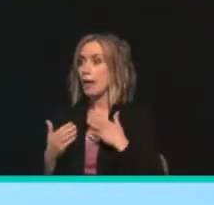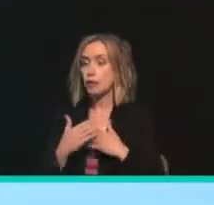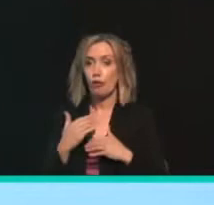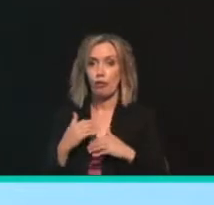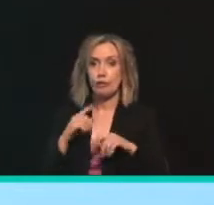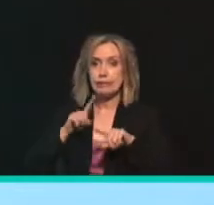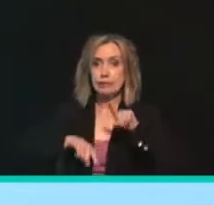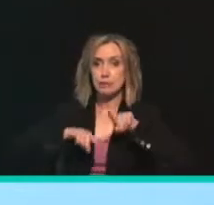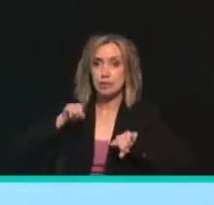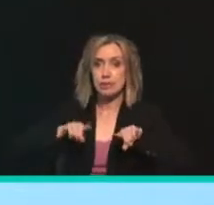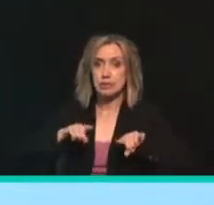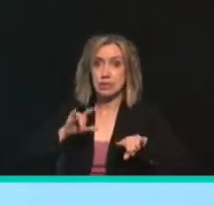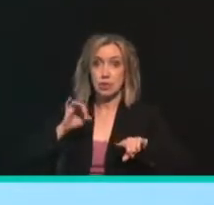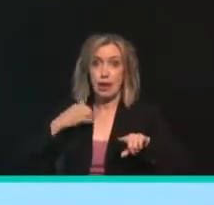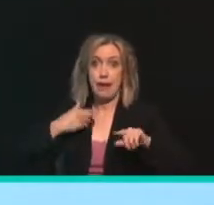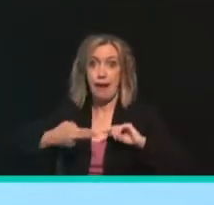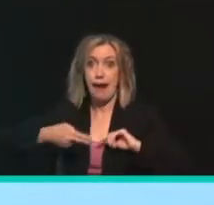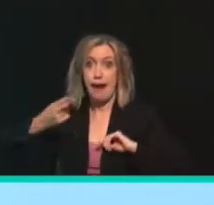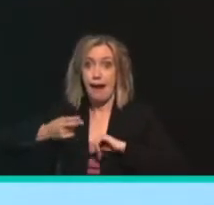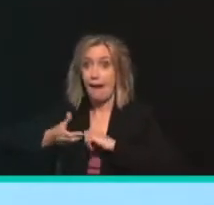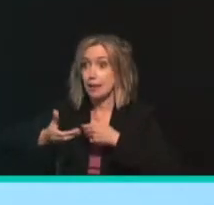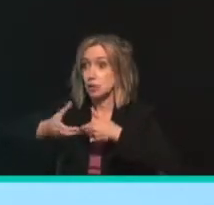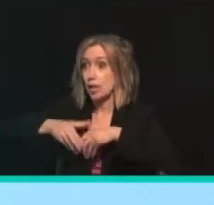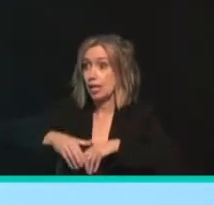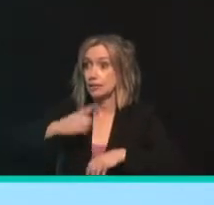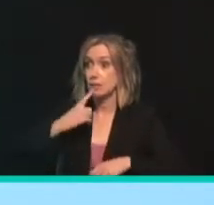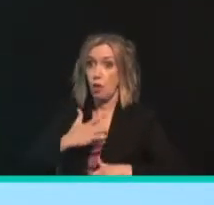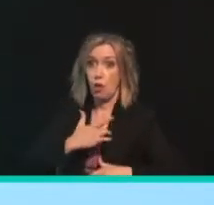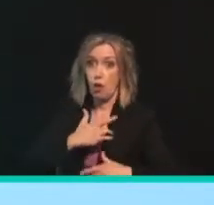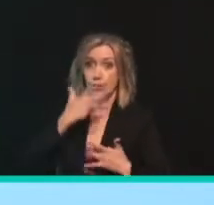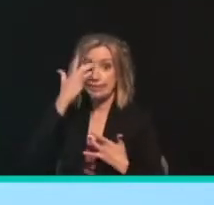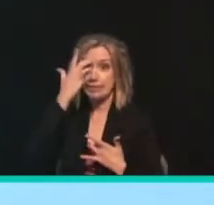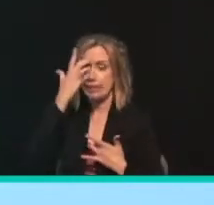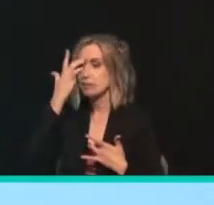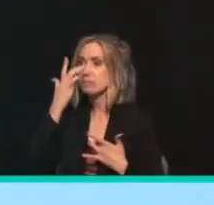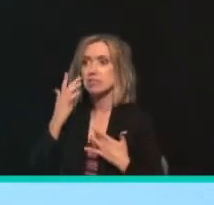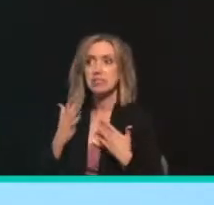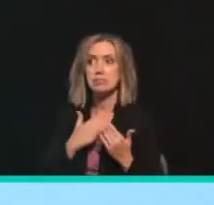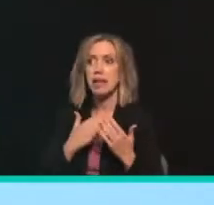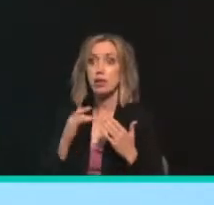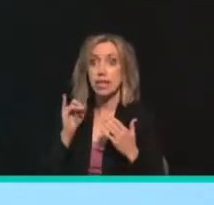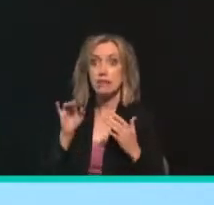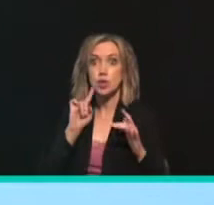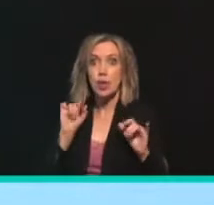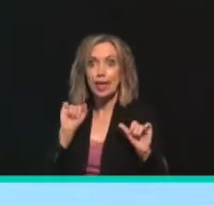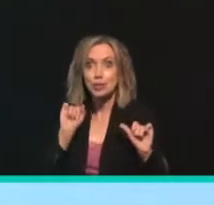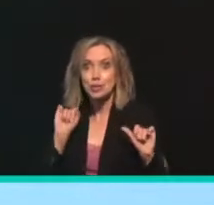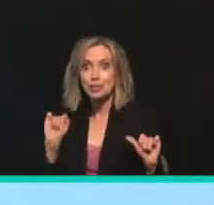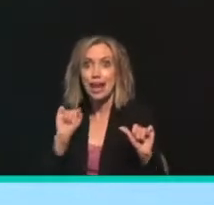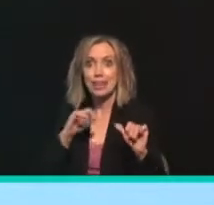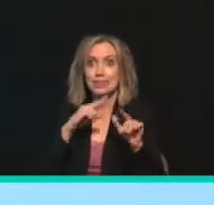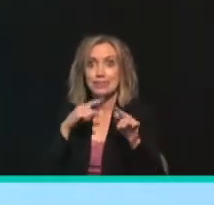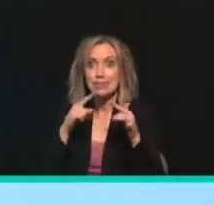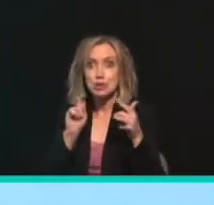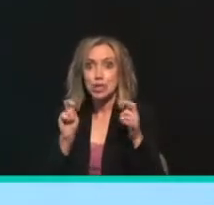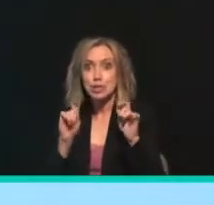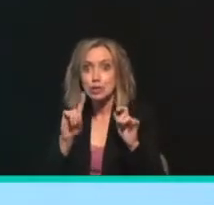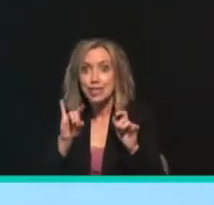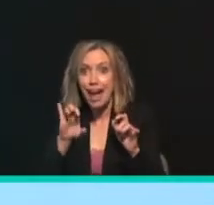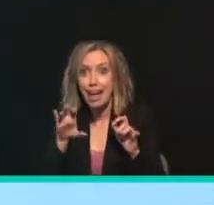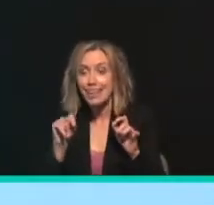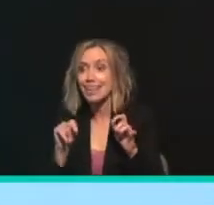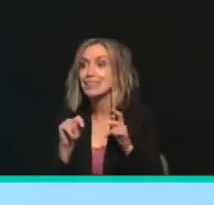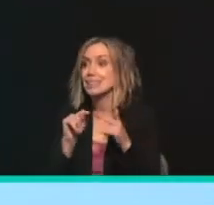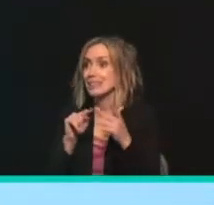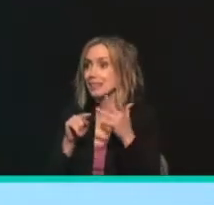factors for cardiovascular disease. This risk factor improved cognitive function for all.